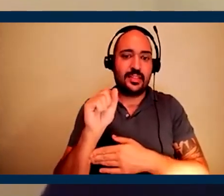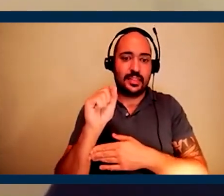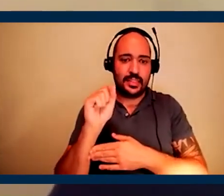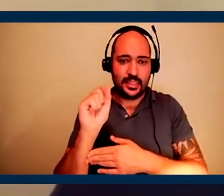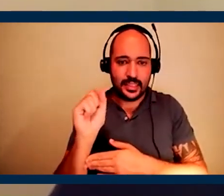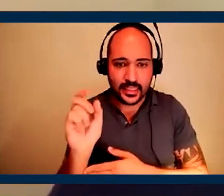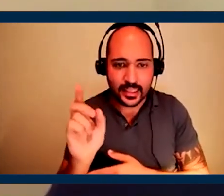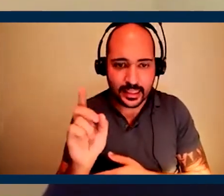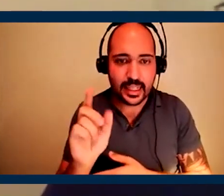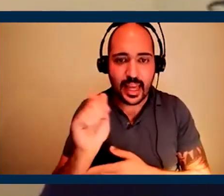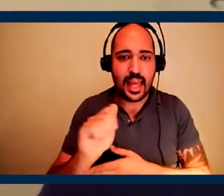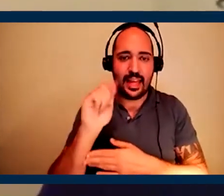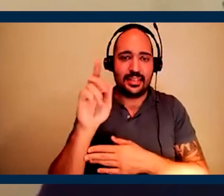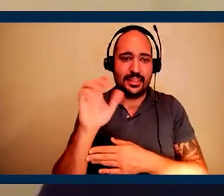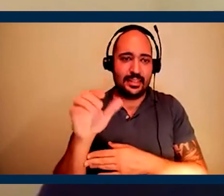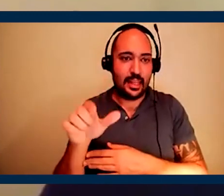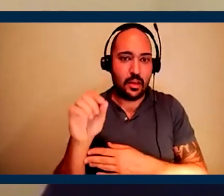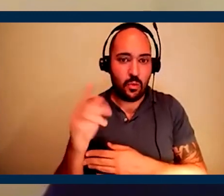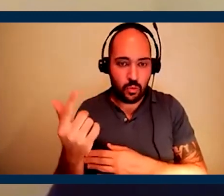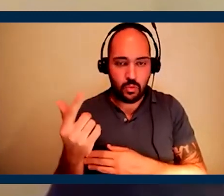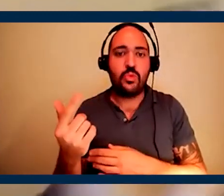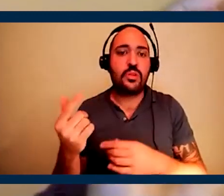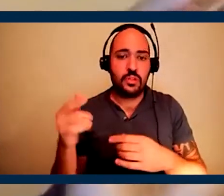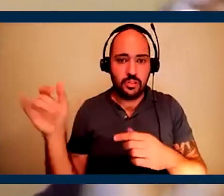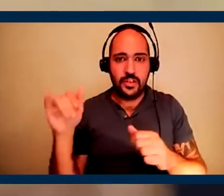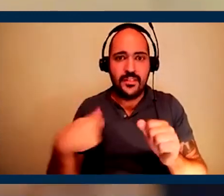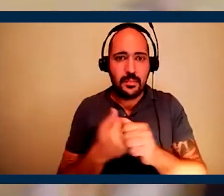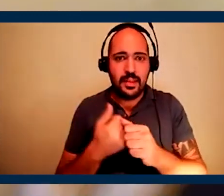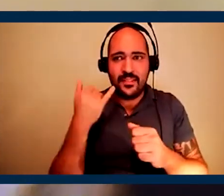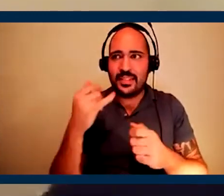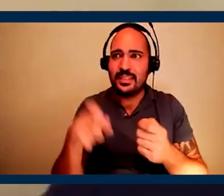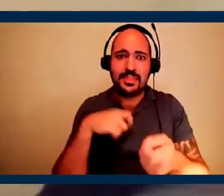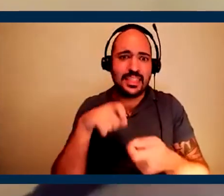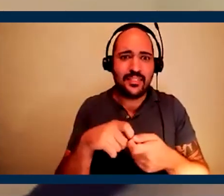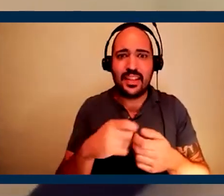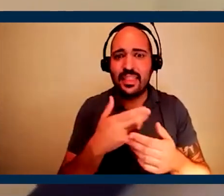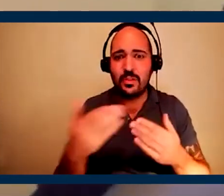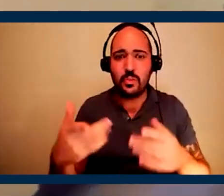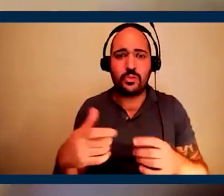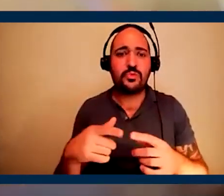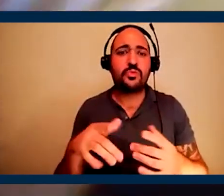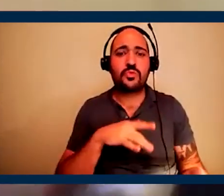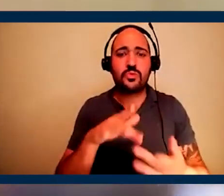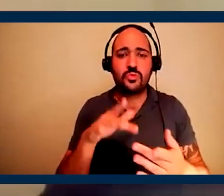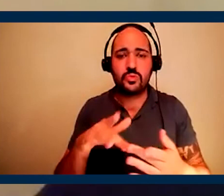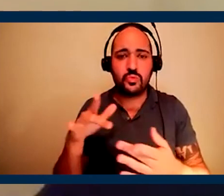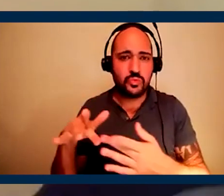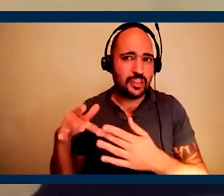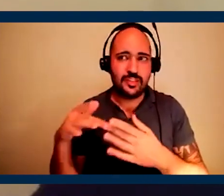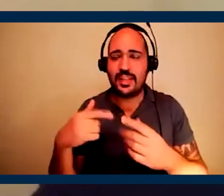coalitionsd@dnc.org. And then also just follow up. Like, if there's something really particular and specific, just reach out to Vince and I'll follow